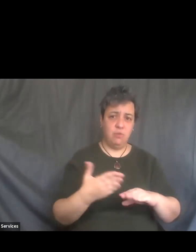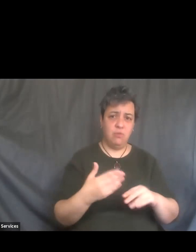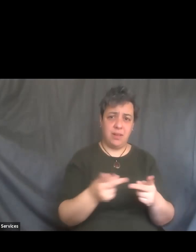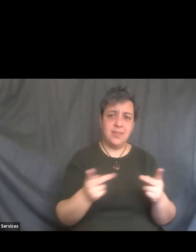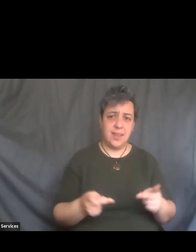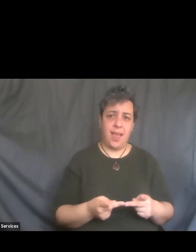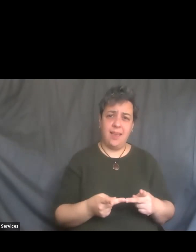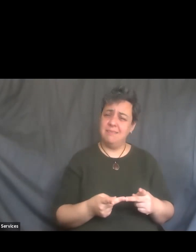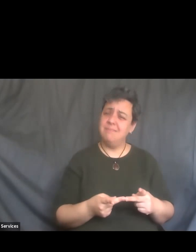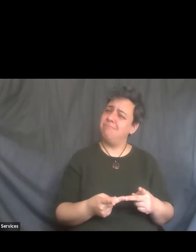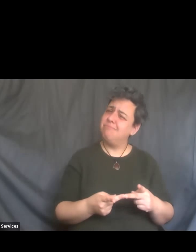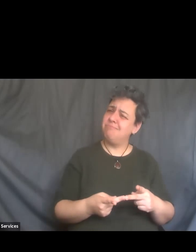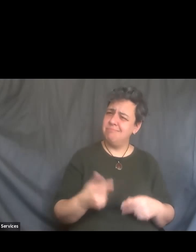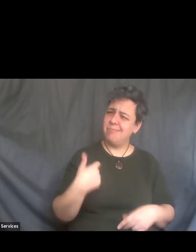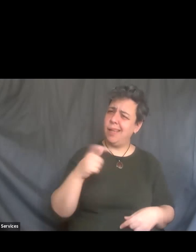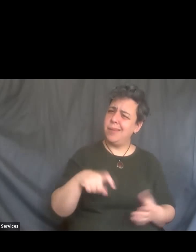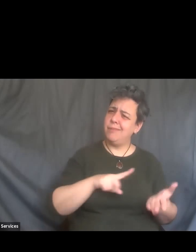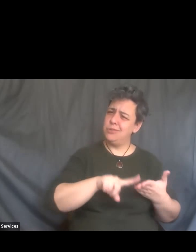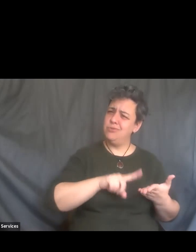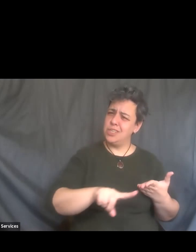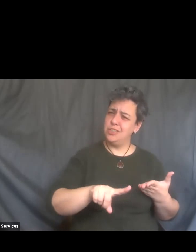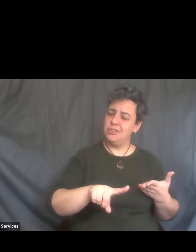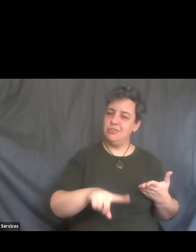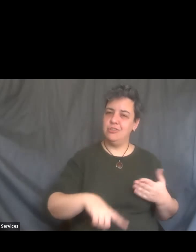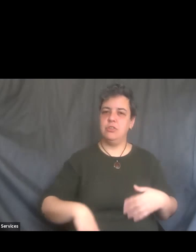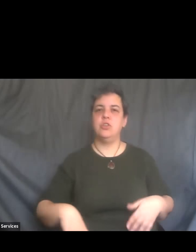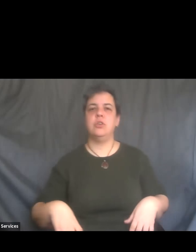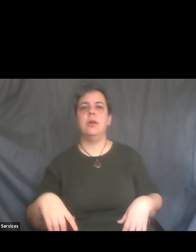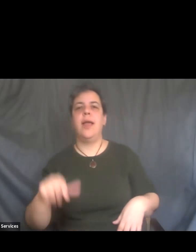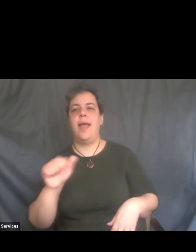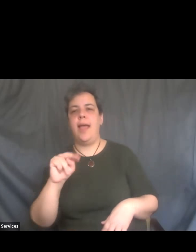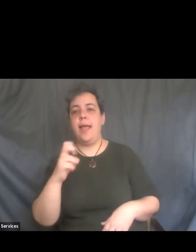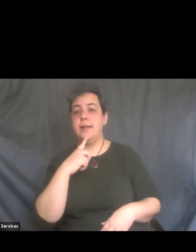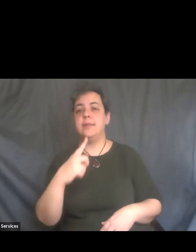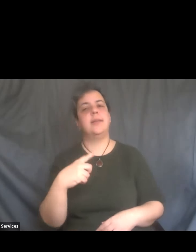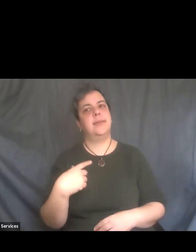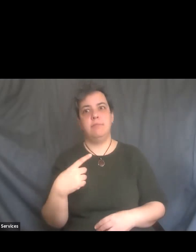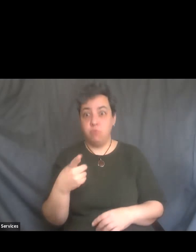answer. I've tried to make appointments through the city run sites and I cannot get one.